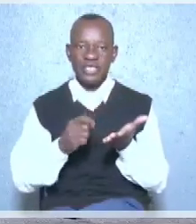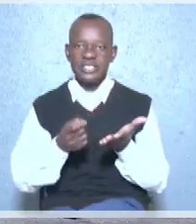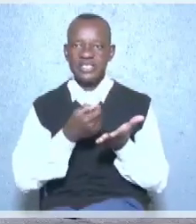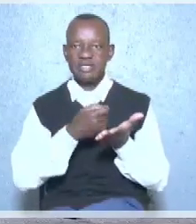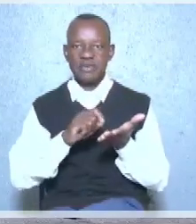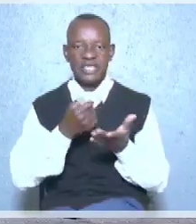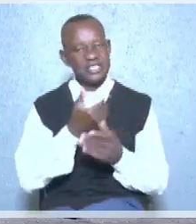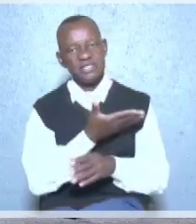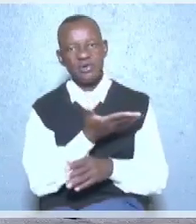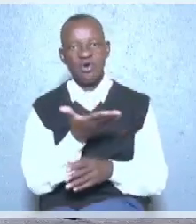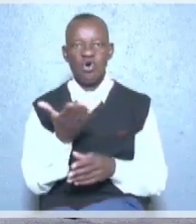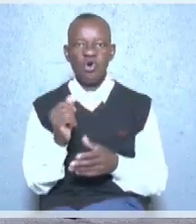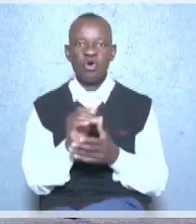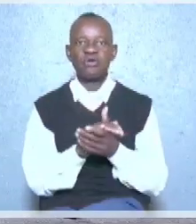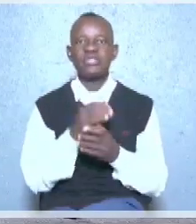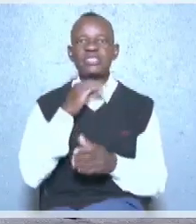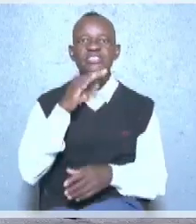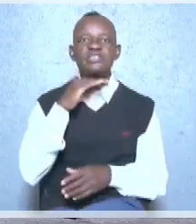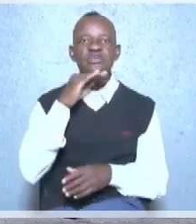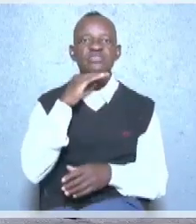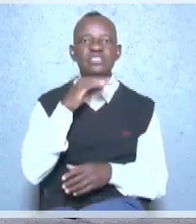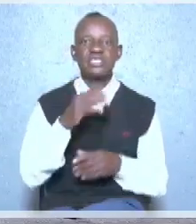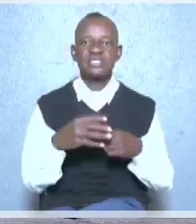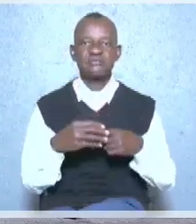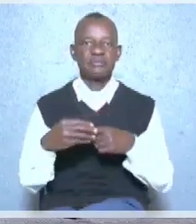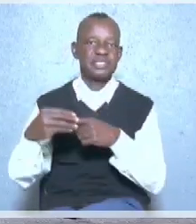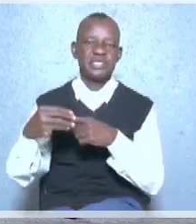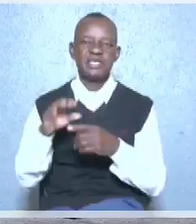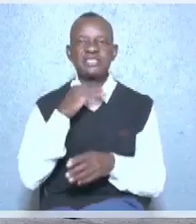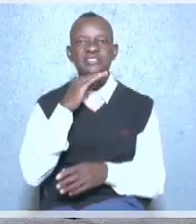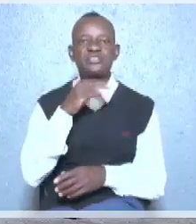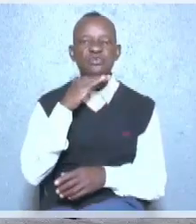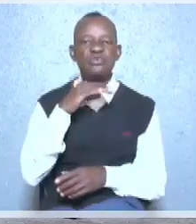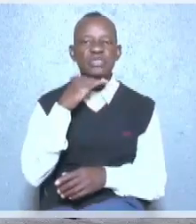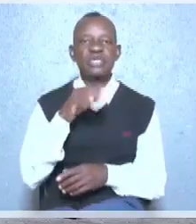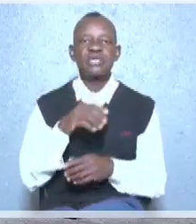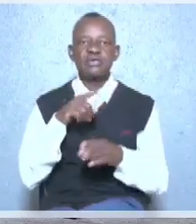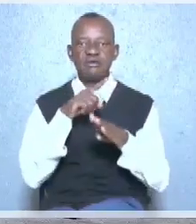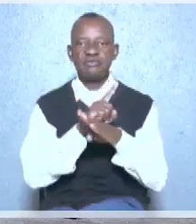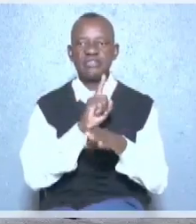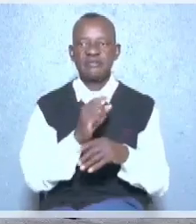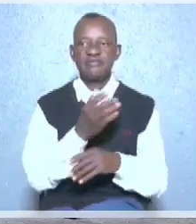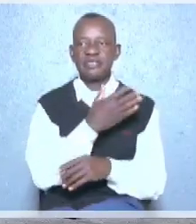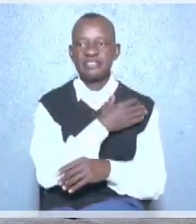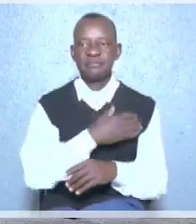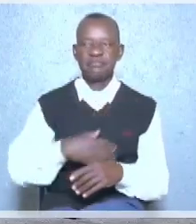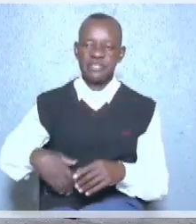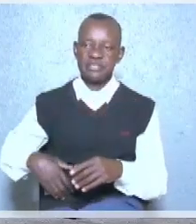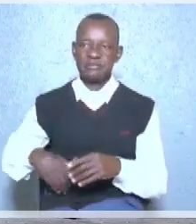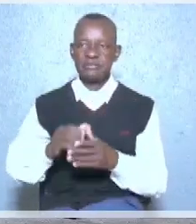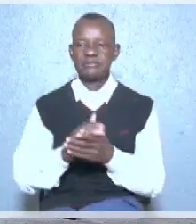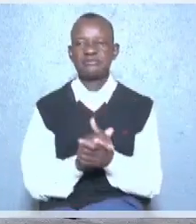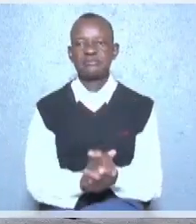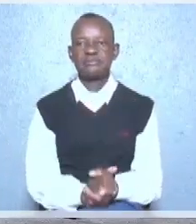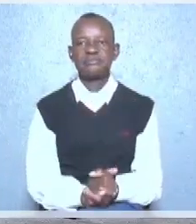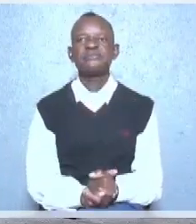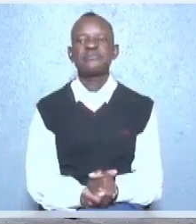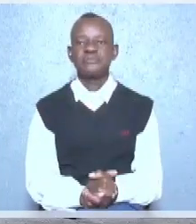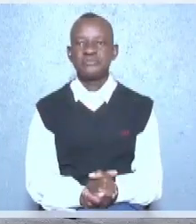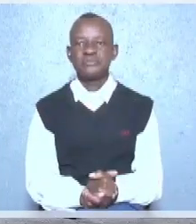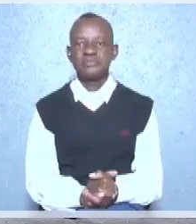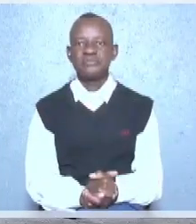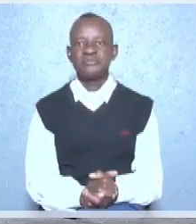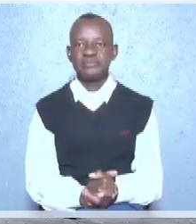one of the founding father and everybody that participated in the freedom that we so enjoy today. Mm-hmm. I like the fact that you